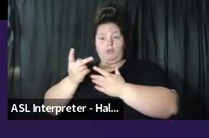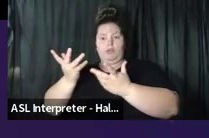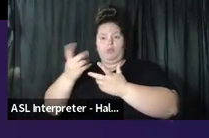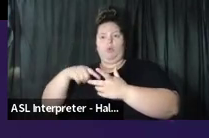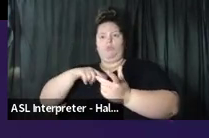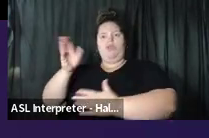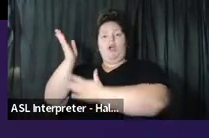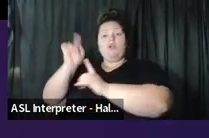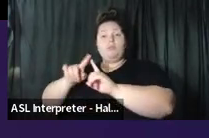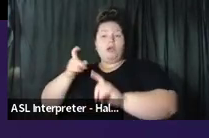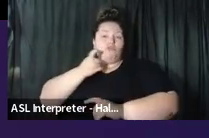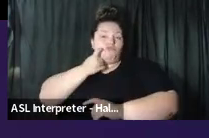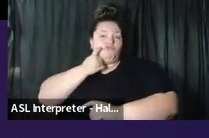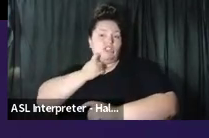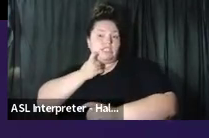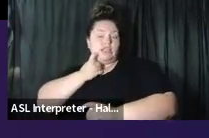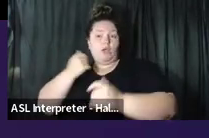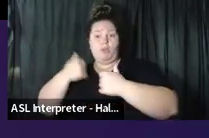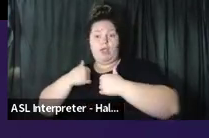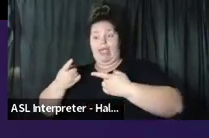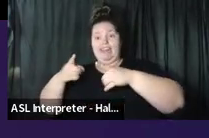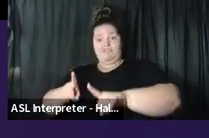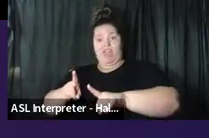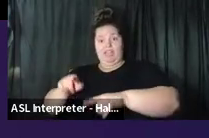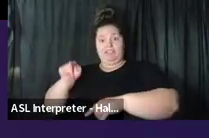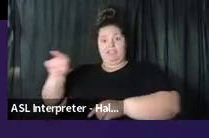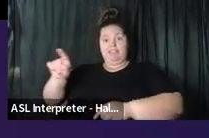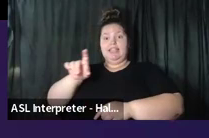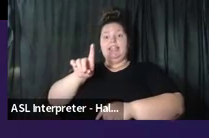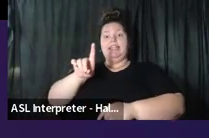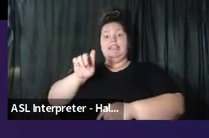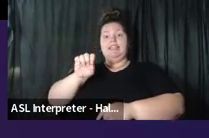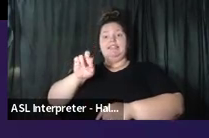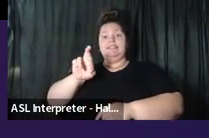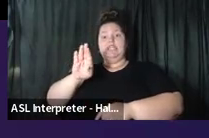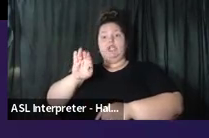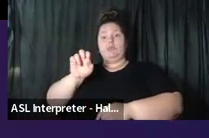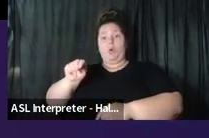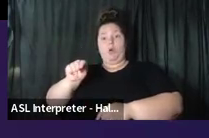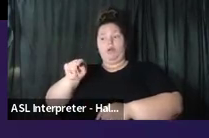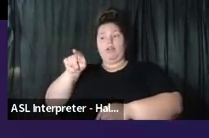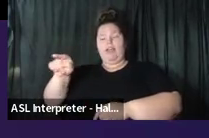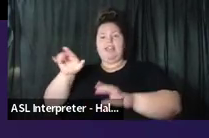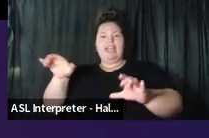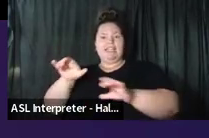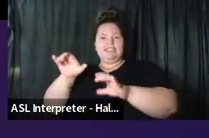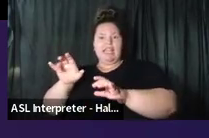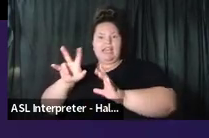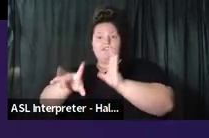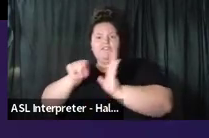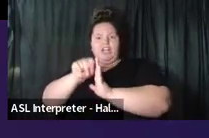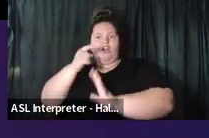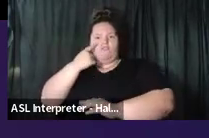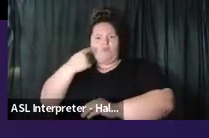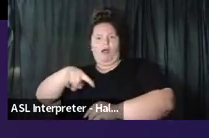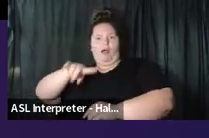we have done an event down in Dearborn, and they've actually took a video of us at one of our events, and kind of we talk